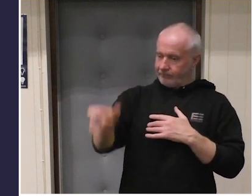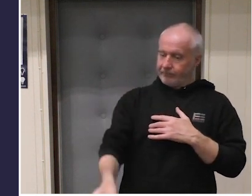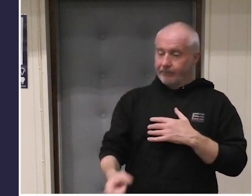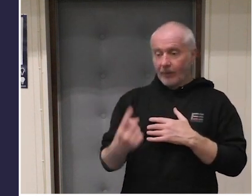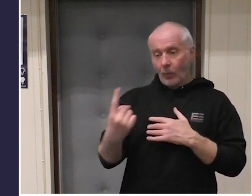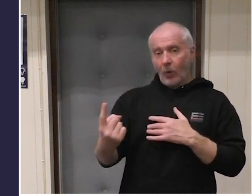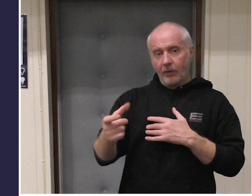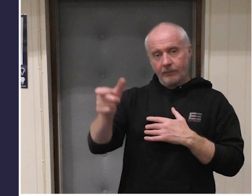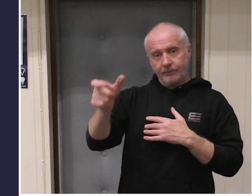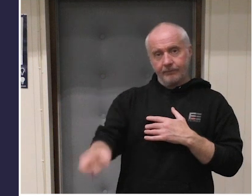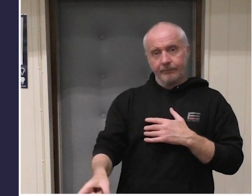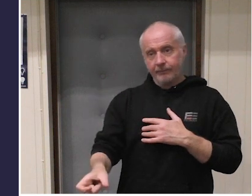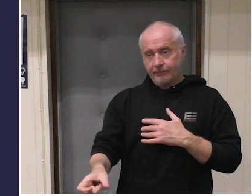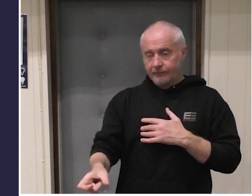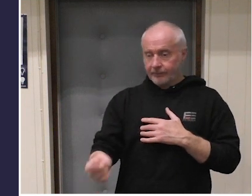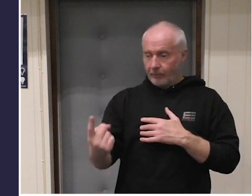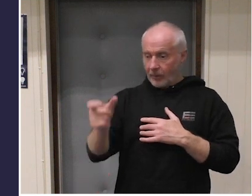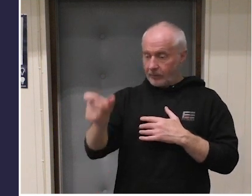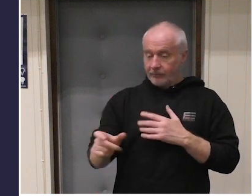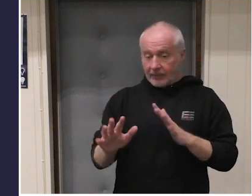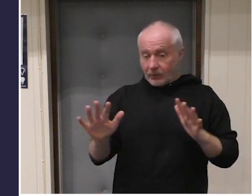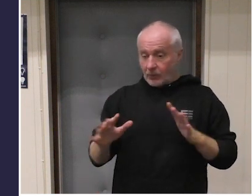One individual in a population.